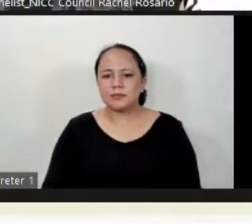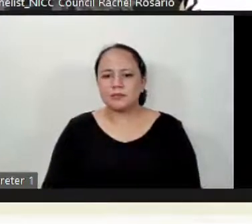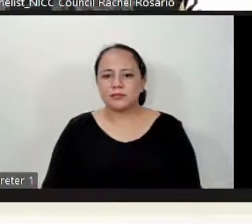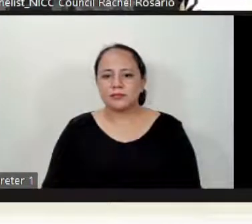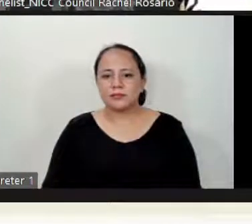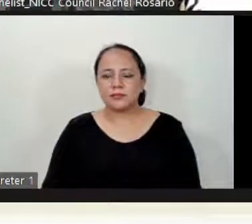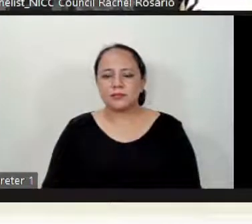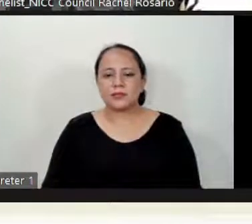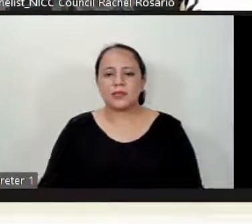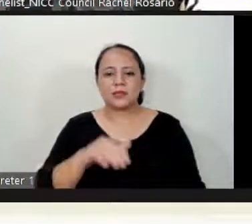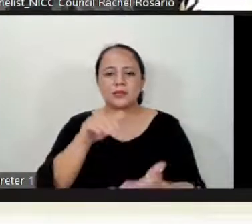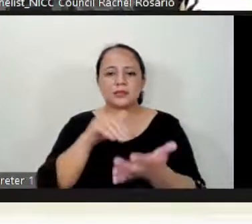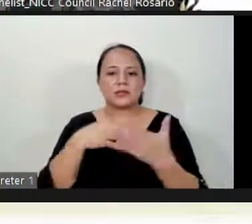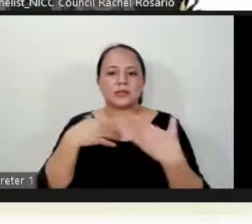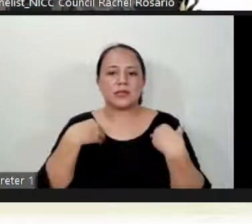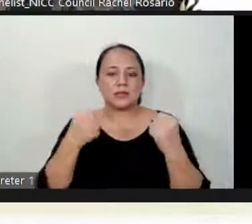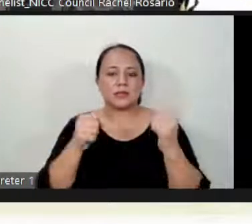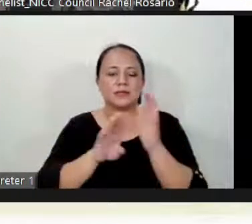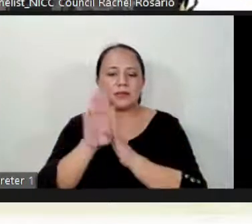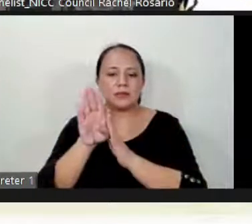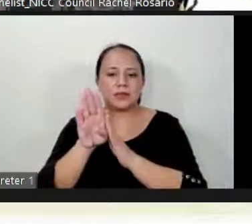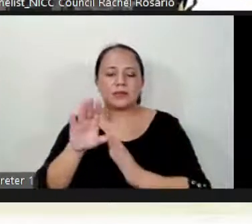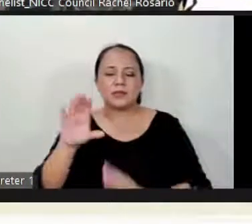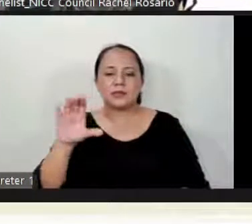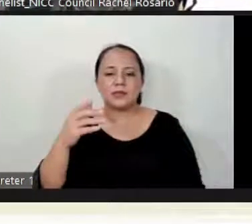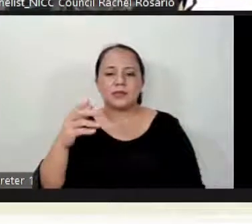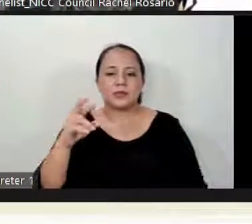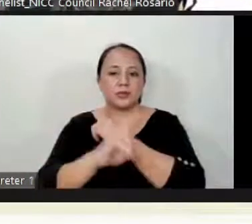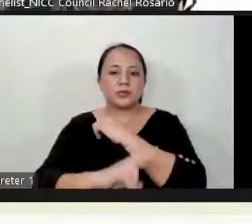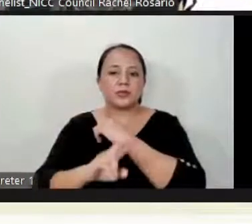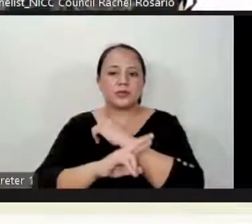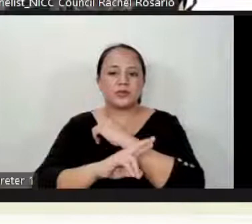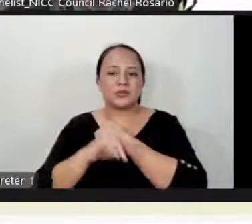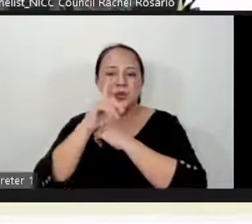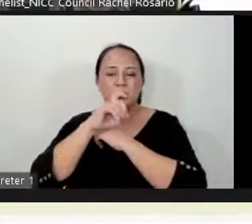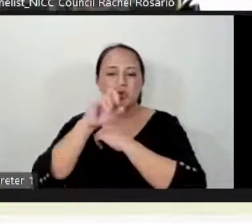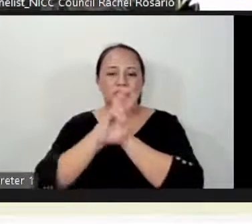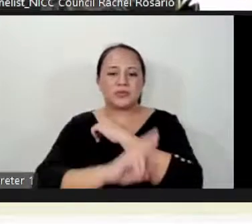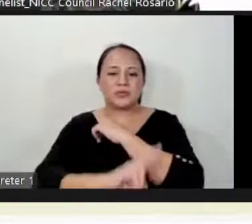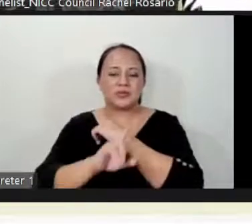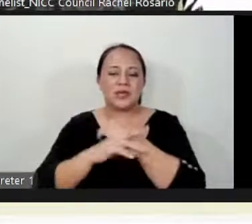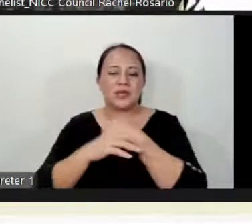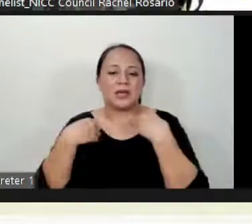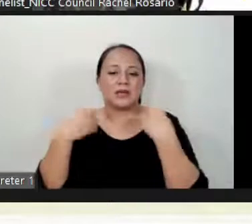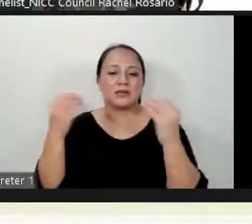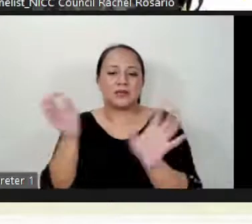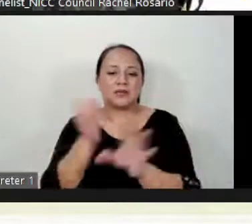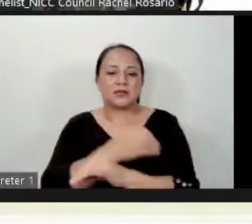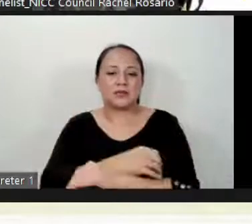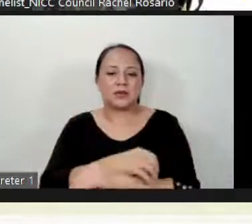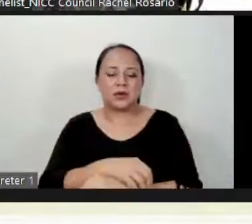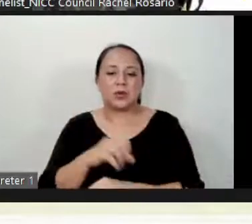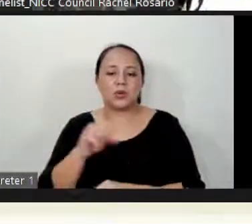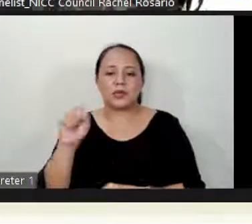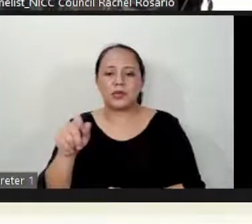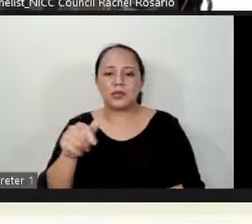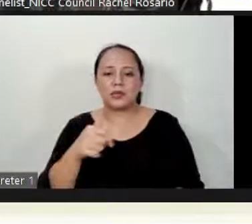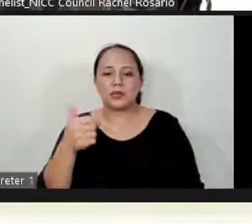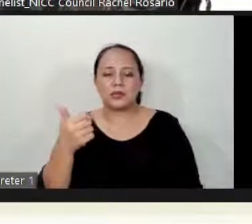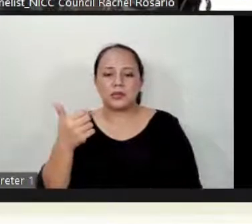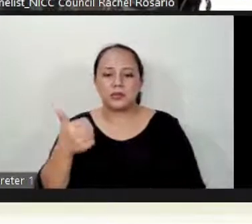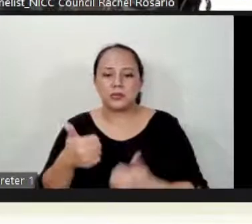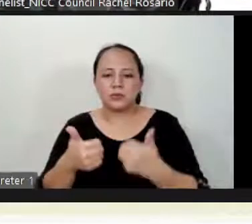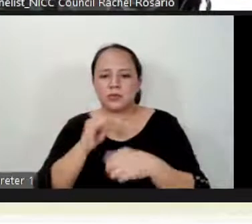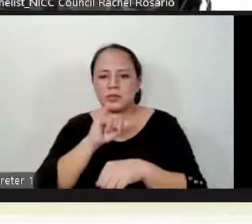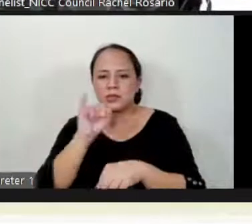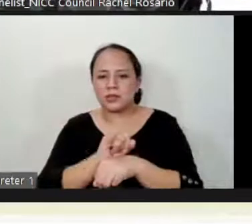The Center for Health Development, the regional, the old regional health offices po. Okay, and which